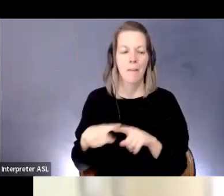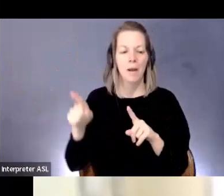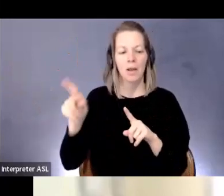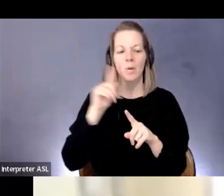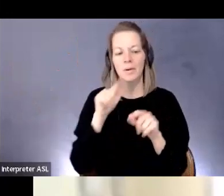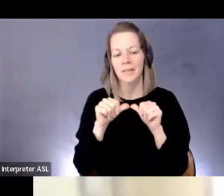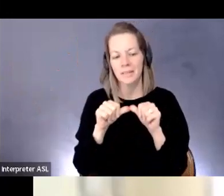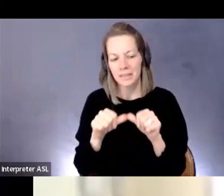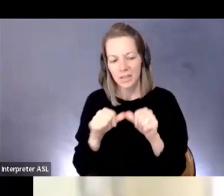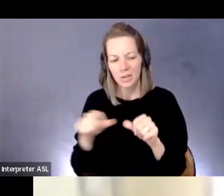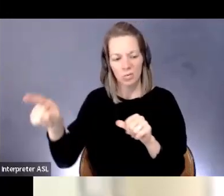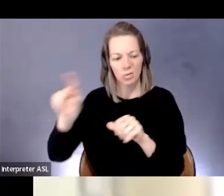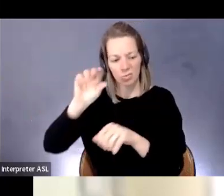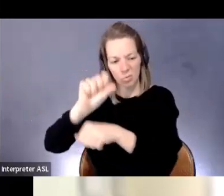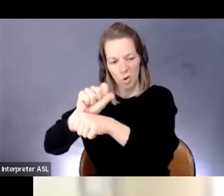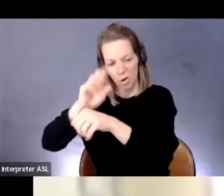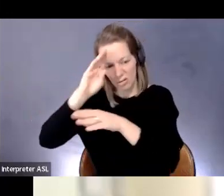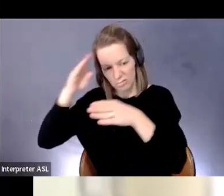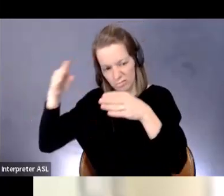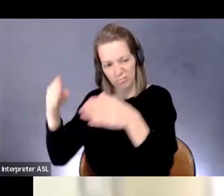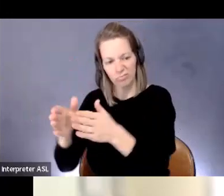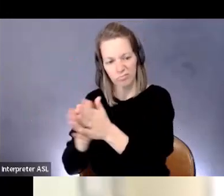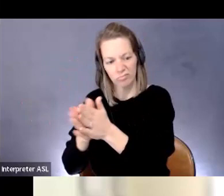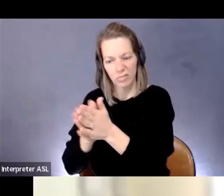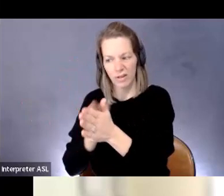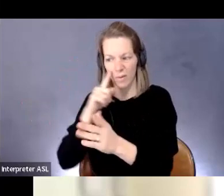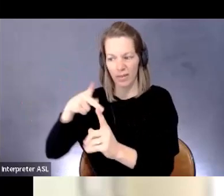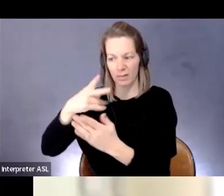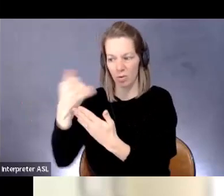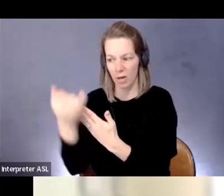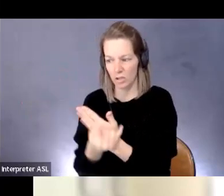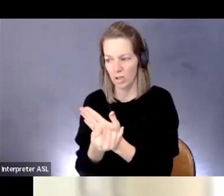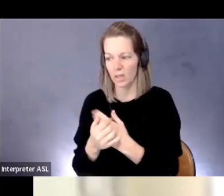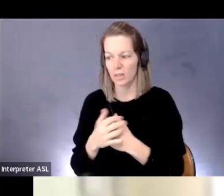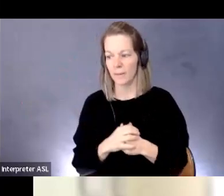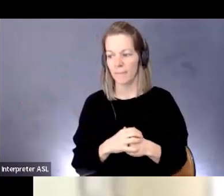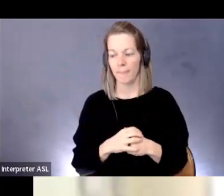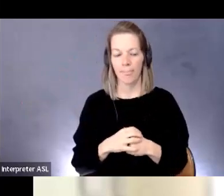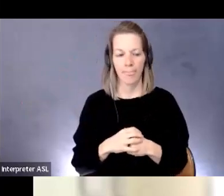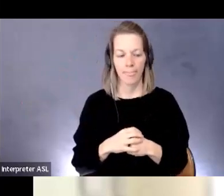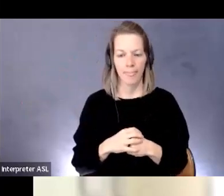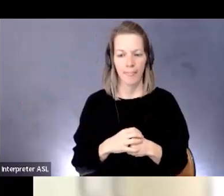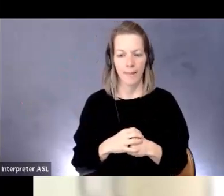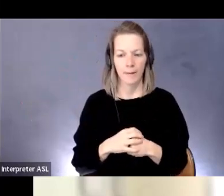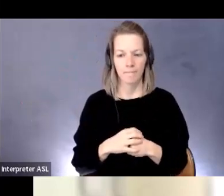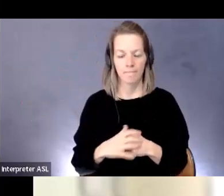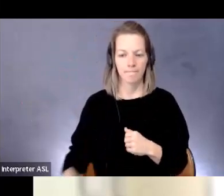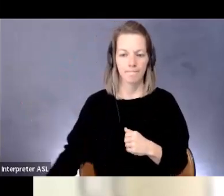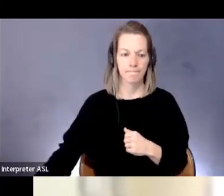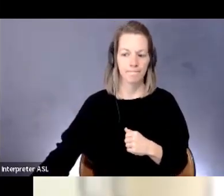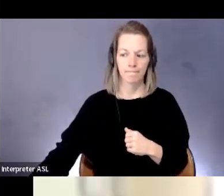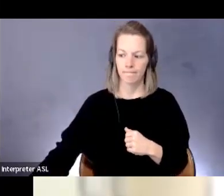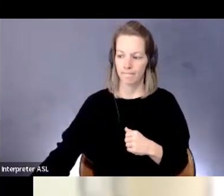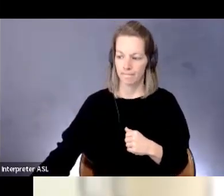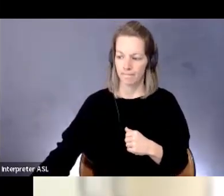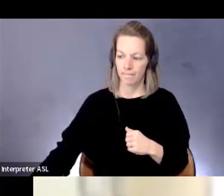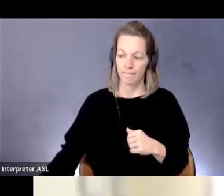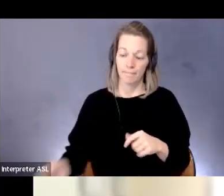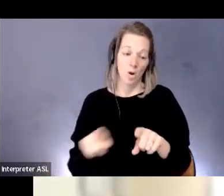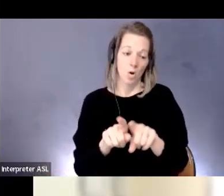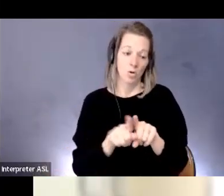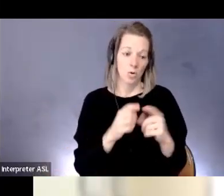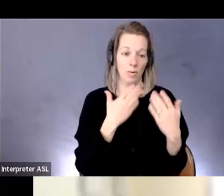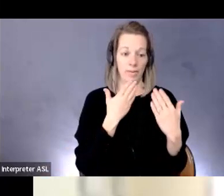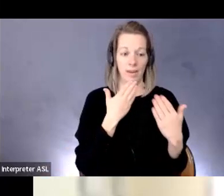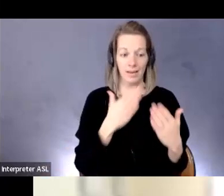to dedicate himself with his usual passion for this project for months to come. We also have to thank our partners at